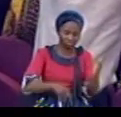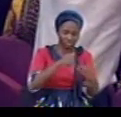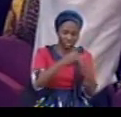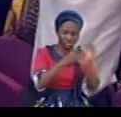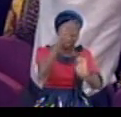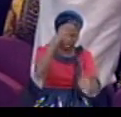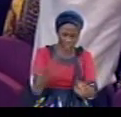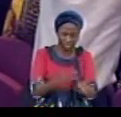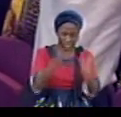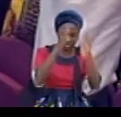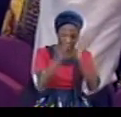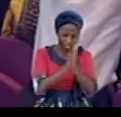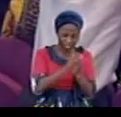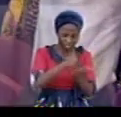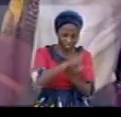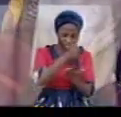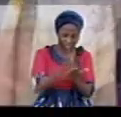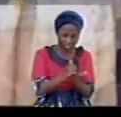name.